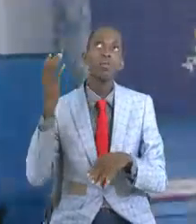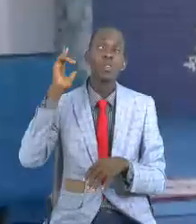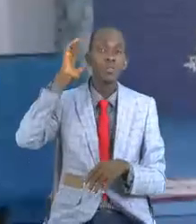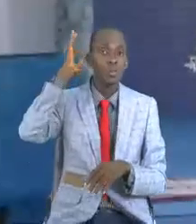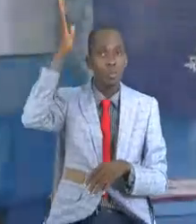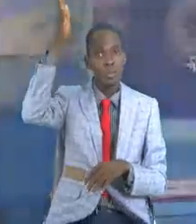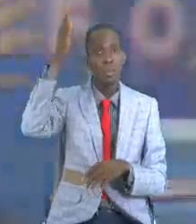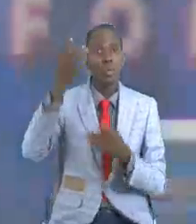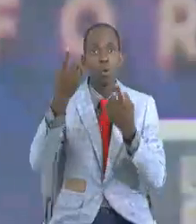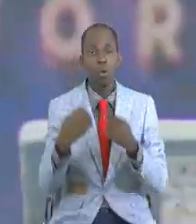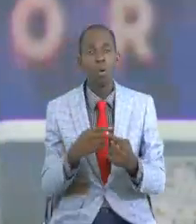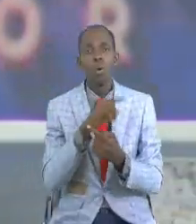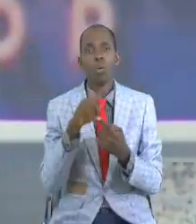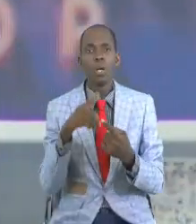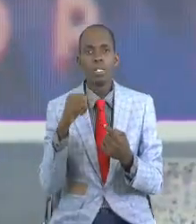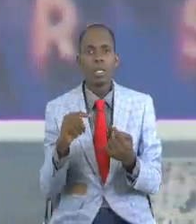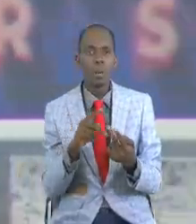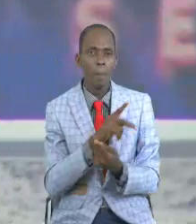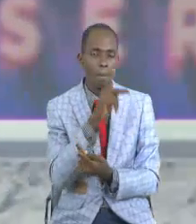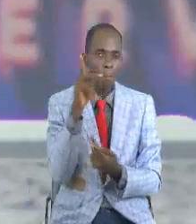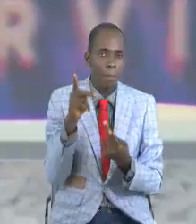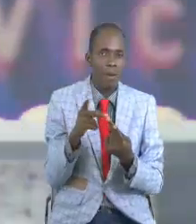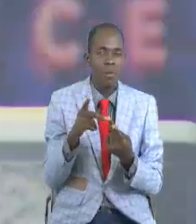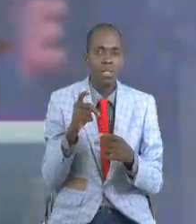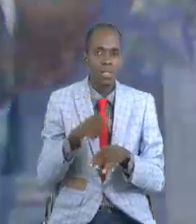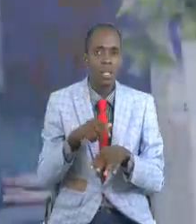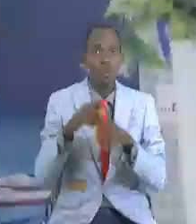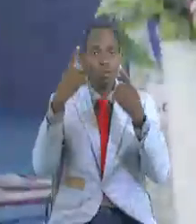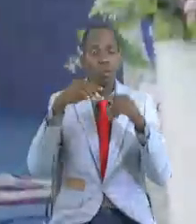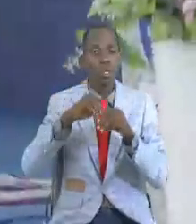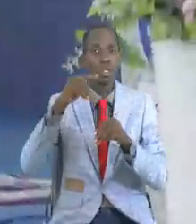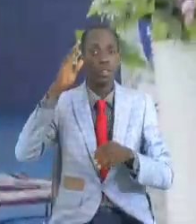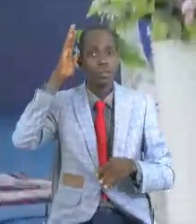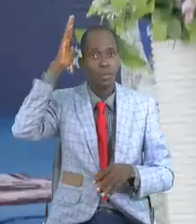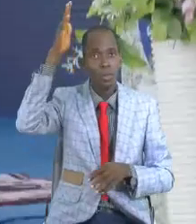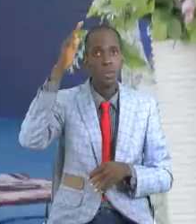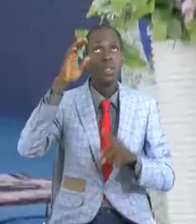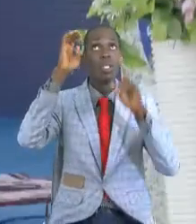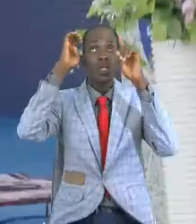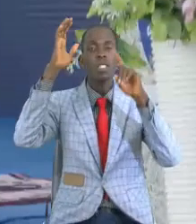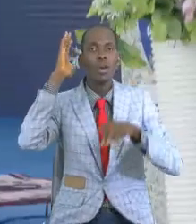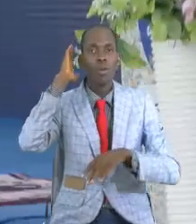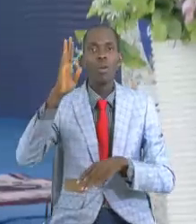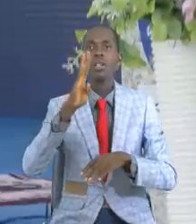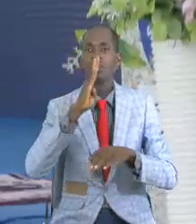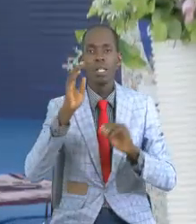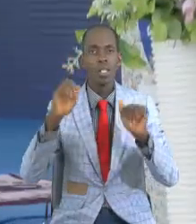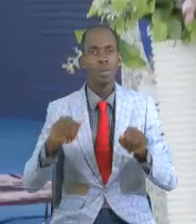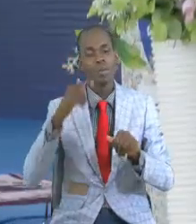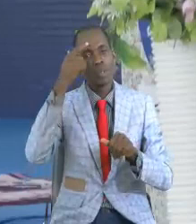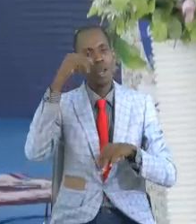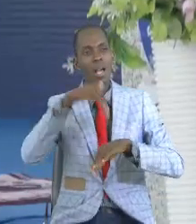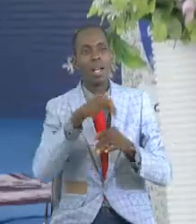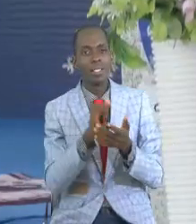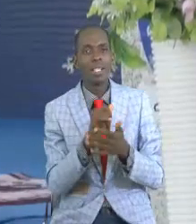perfect situation, perfect dispensation comes, in the future he'll be able, because at that time he will